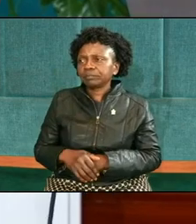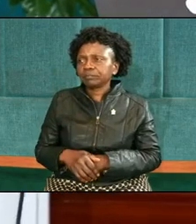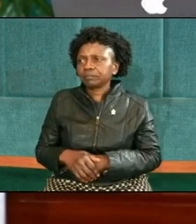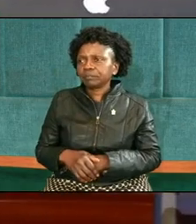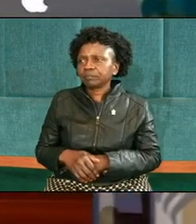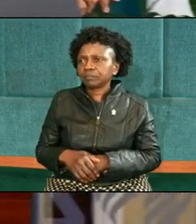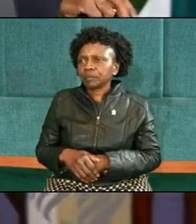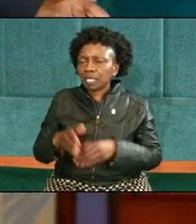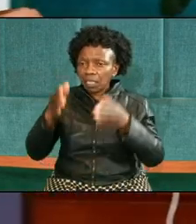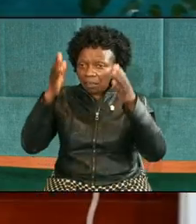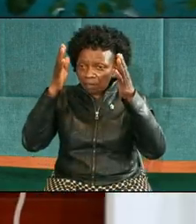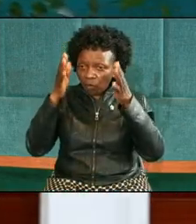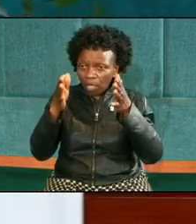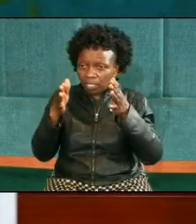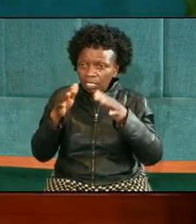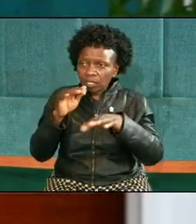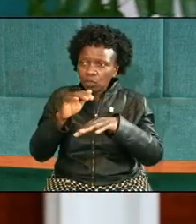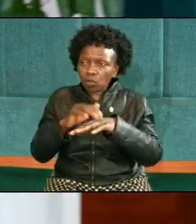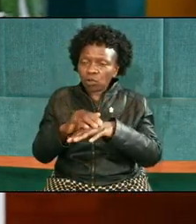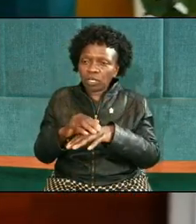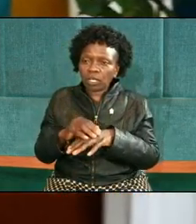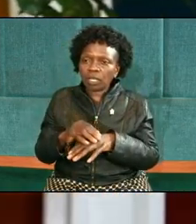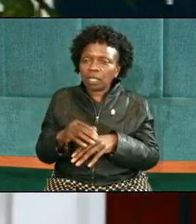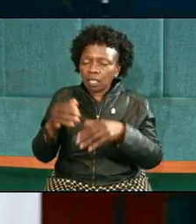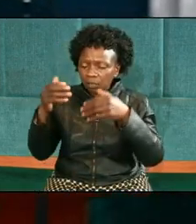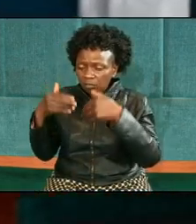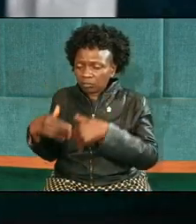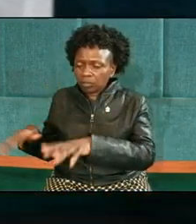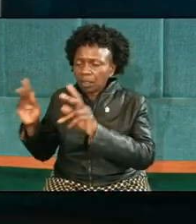He specializes in the nobody.